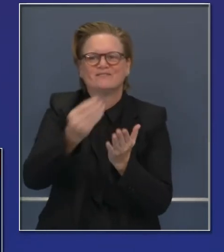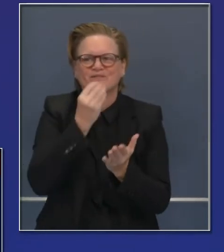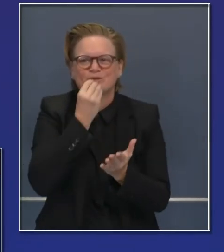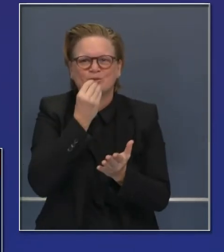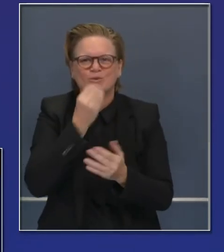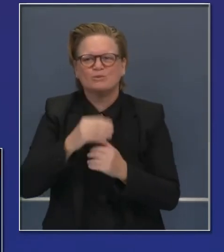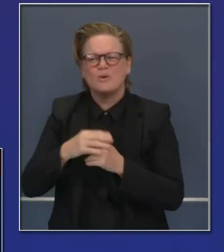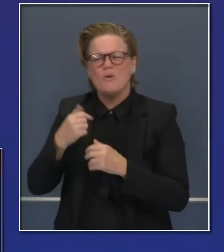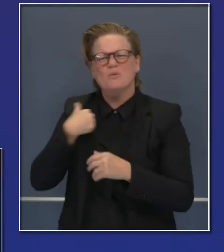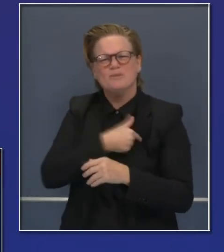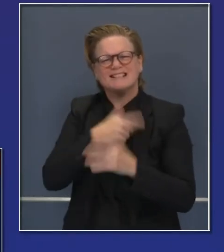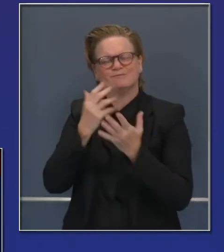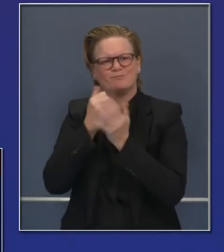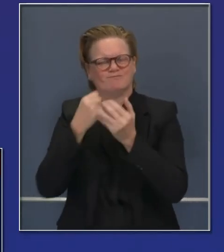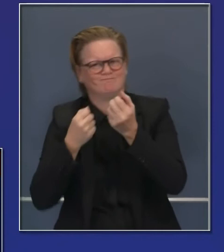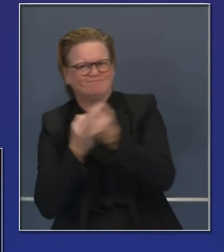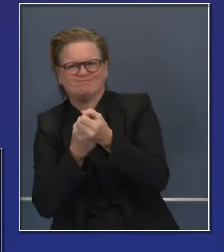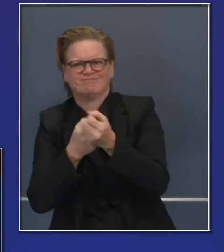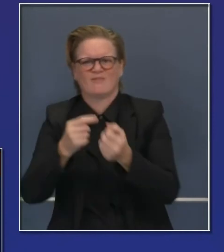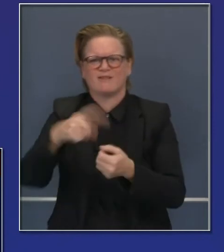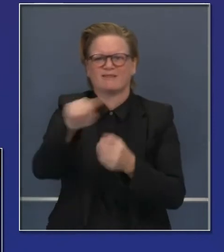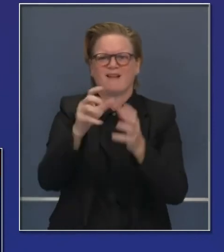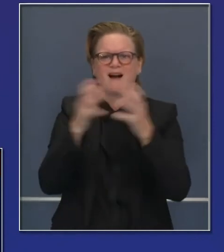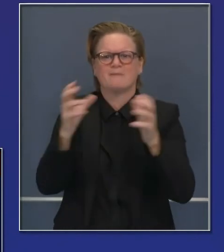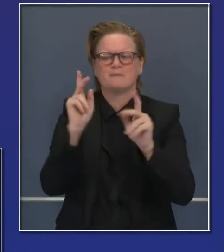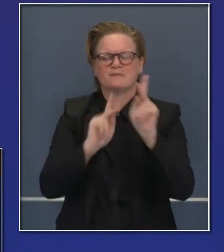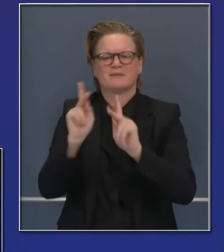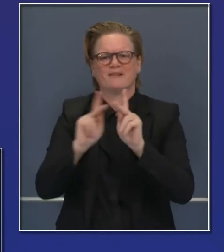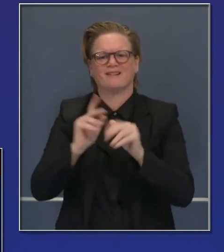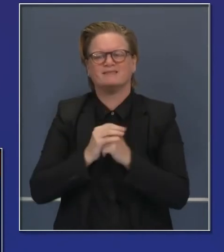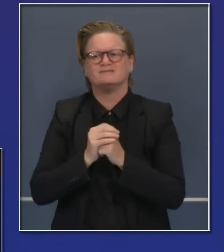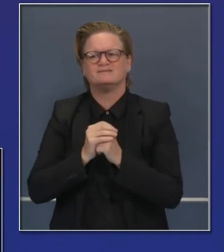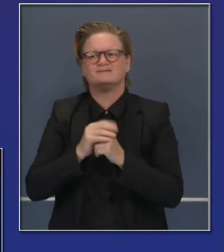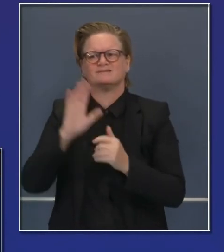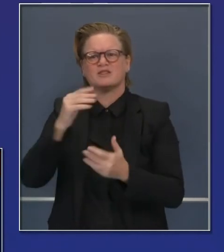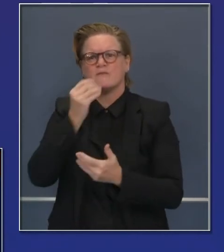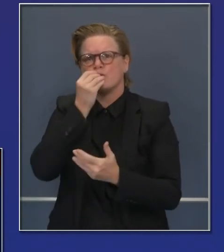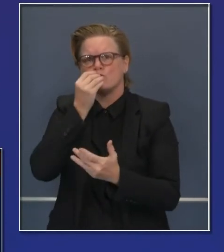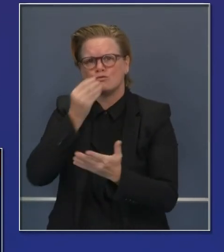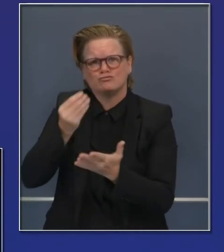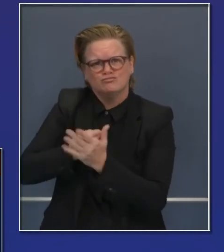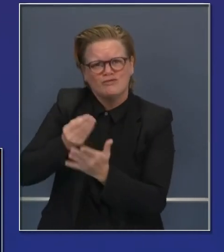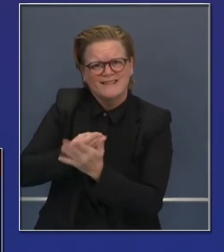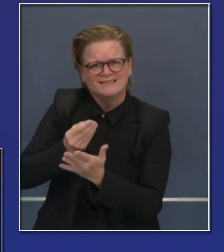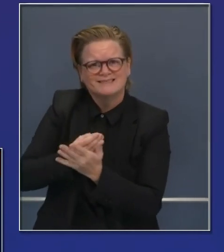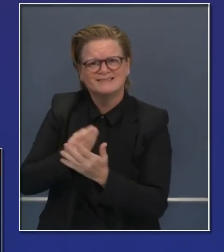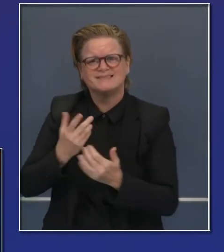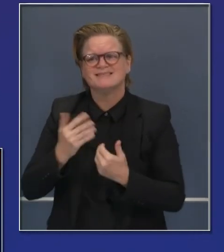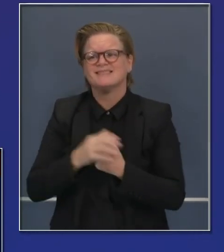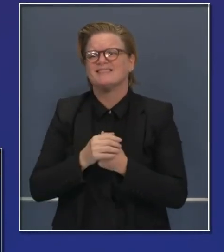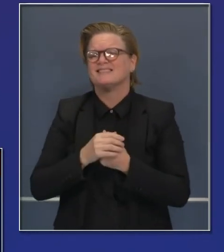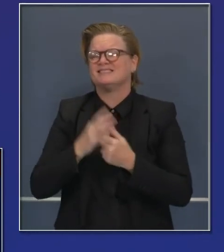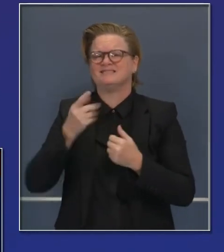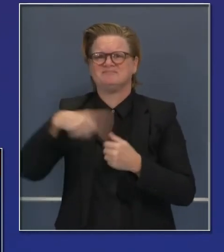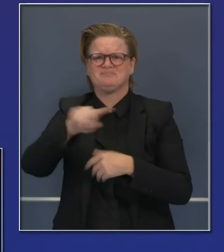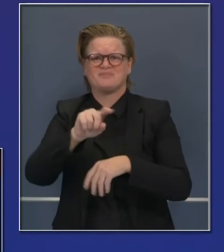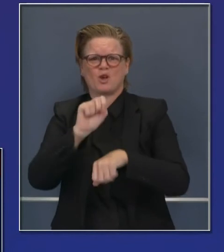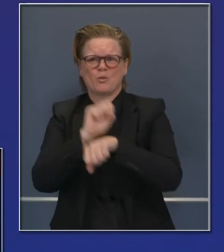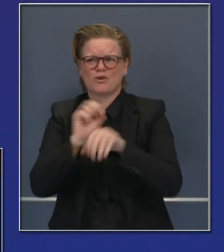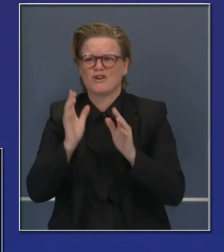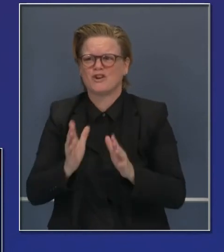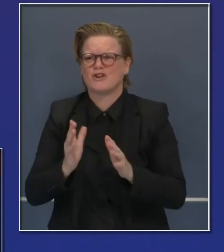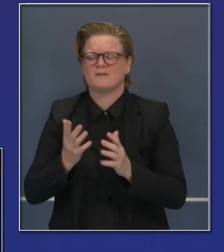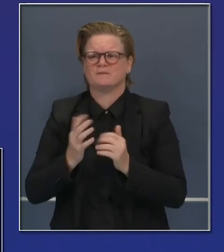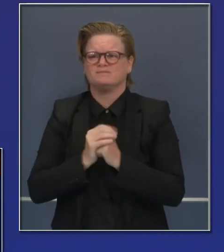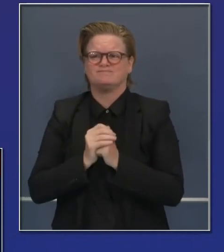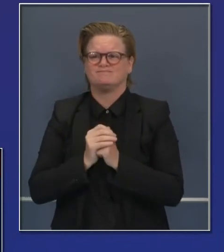And our food banks, the heroic work of our food banks. And I want to thank Josh Friday, Cal Volunteers. I want to thank Holly